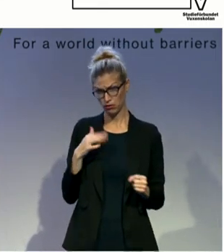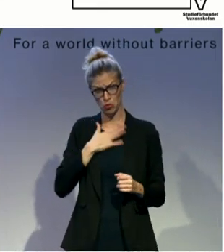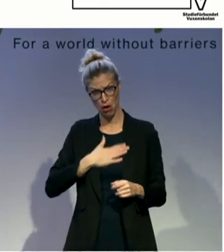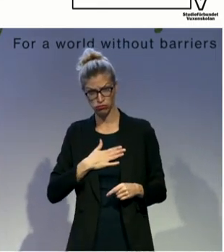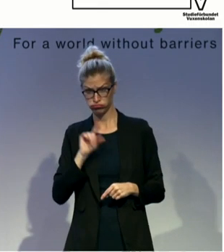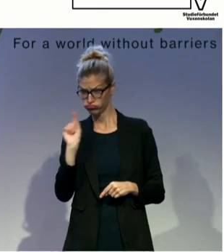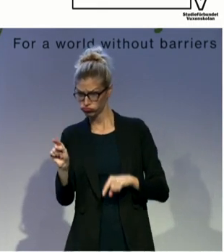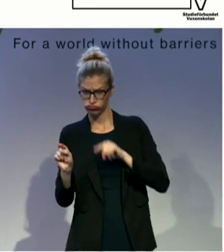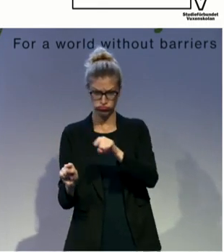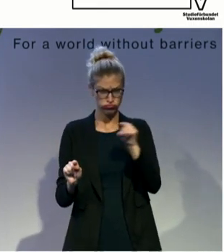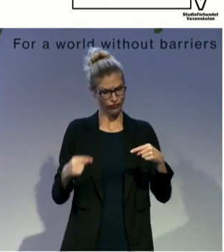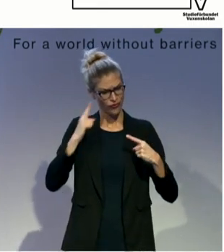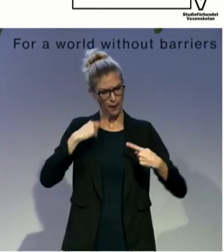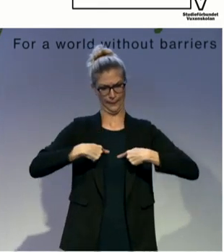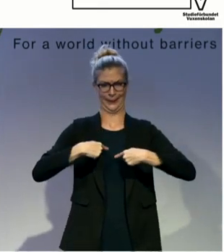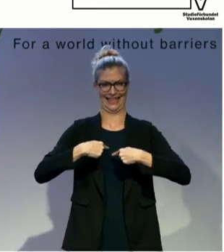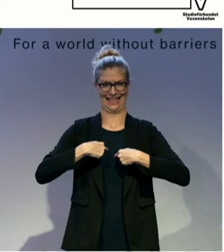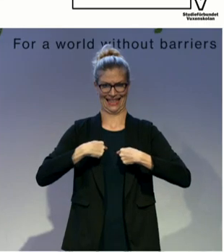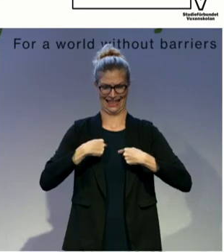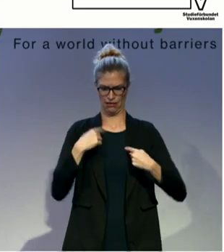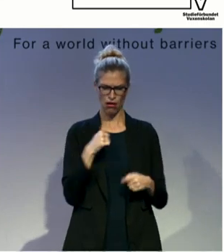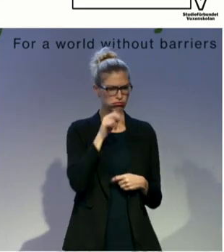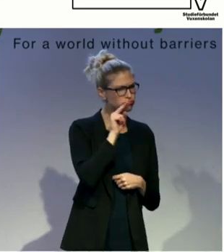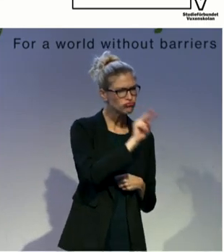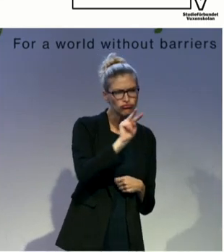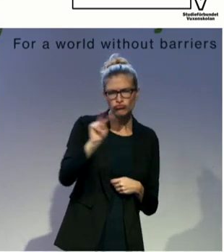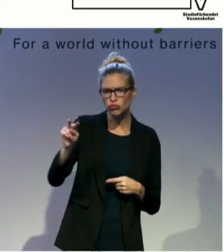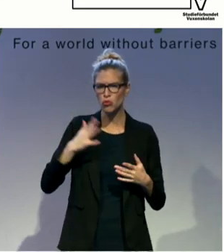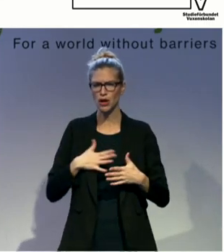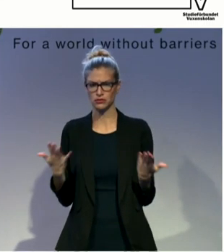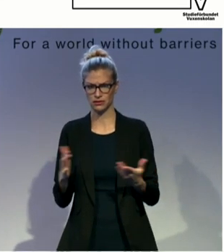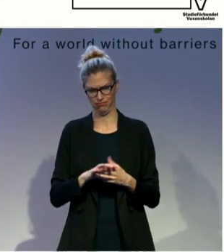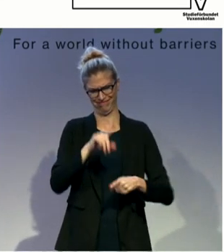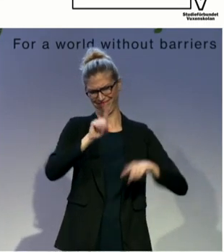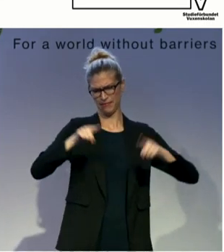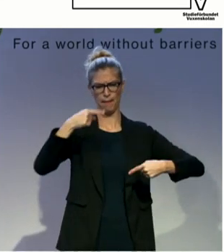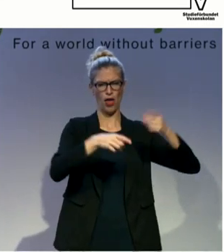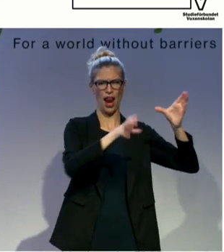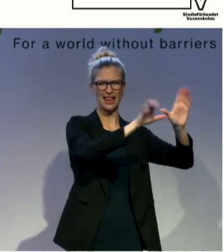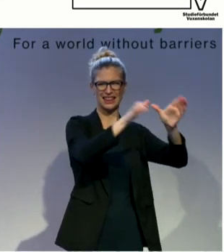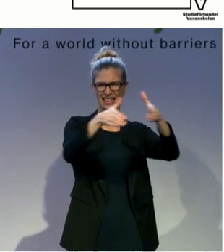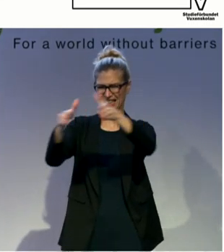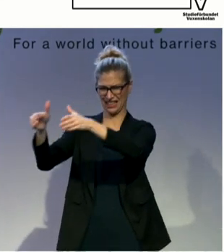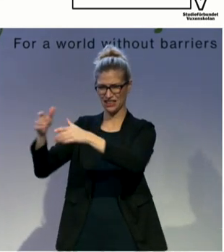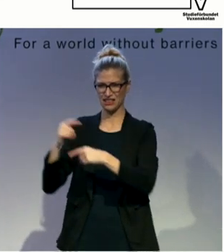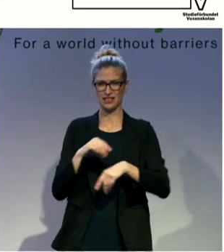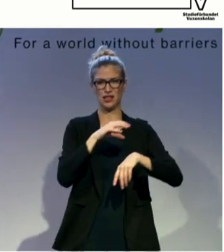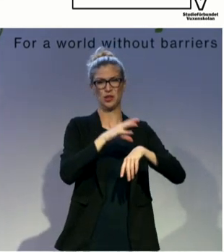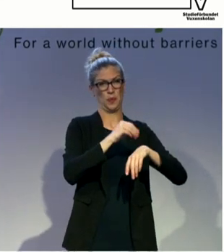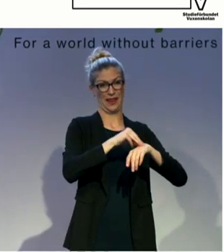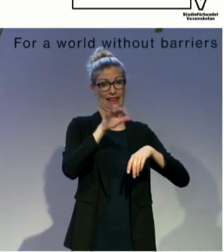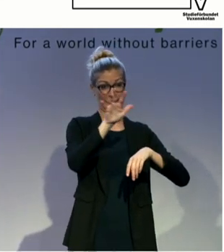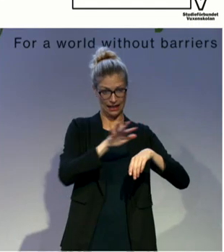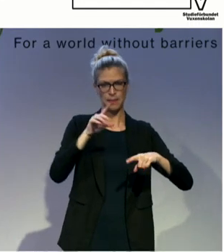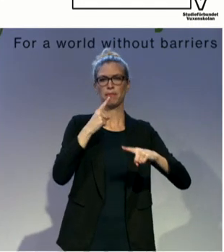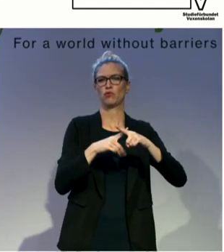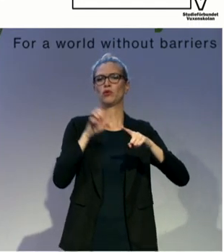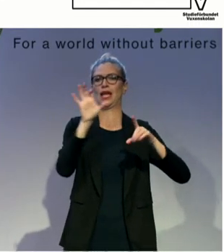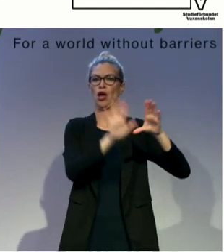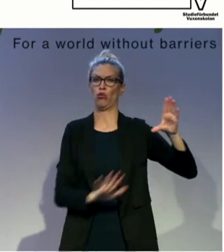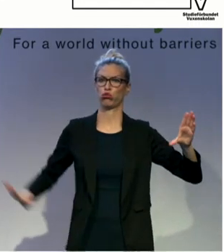together we looked at the different political levels in Sweden and in the European Union and where the